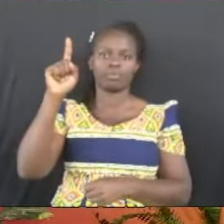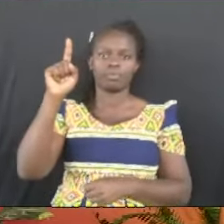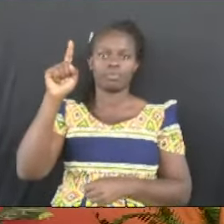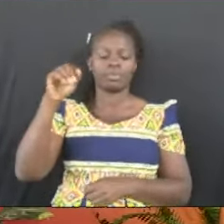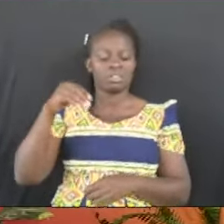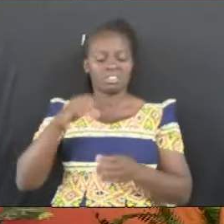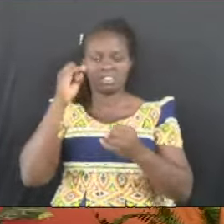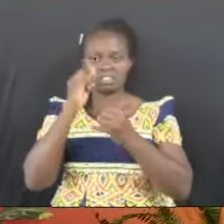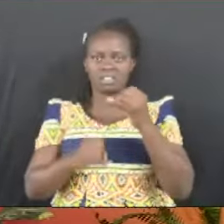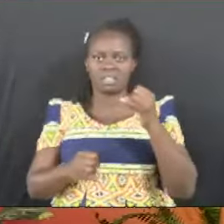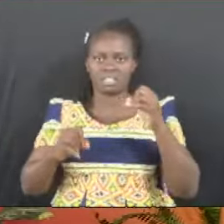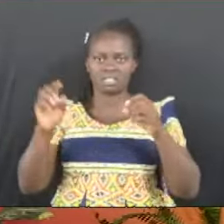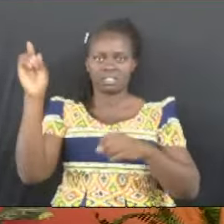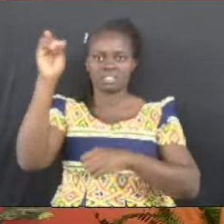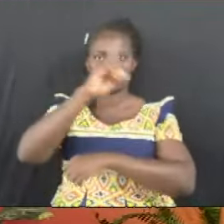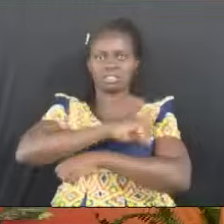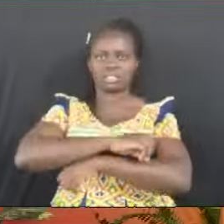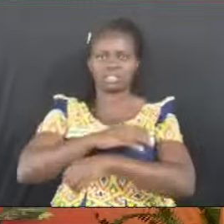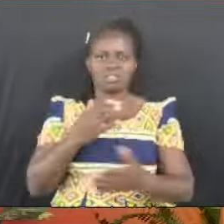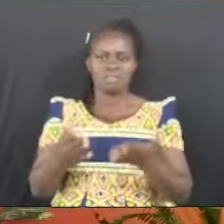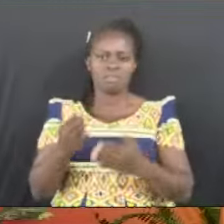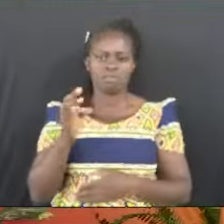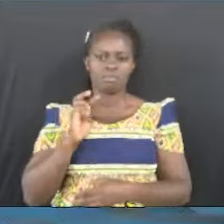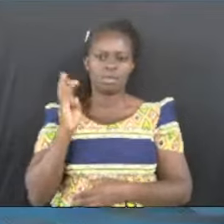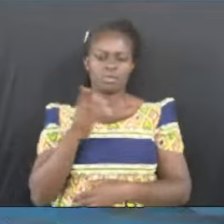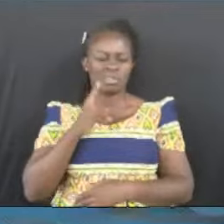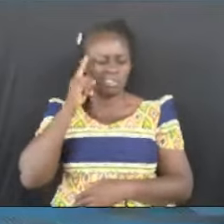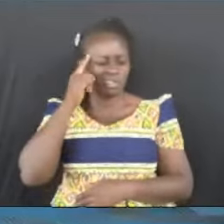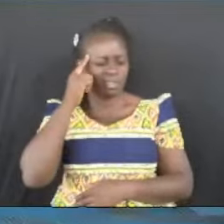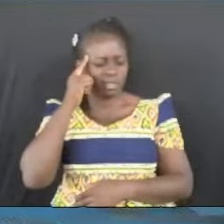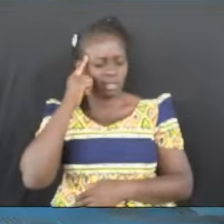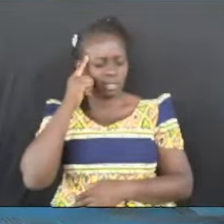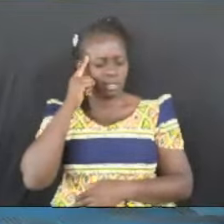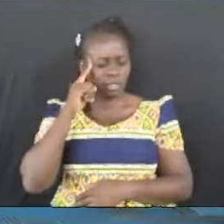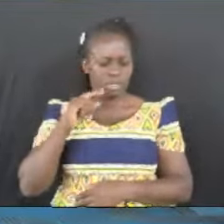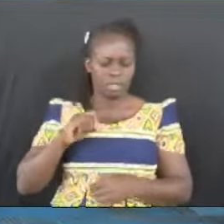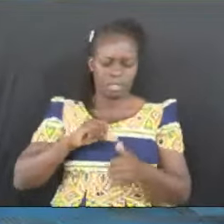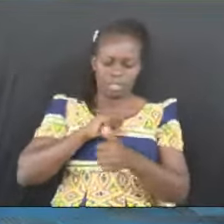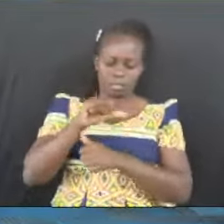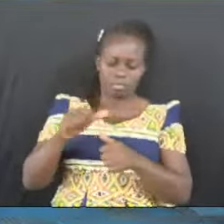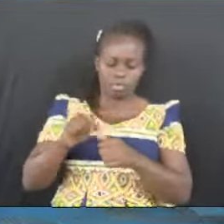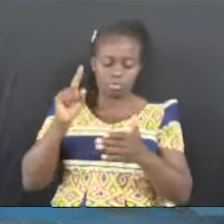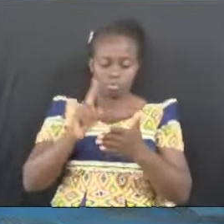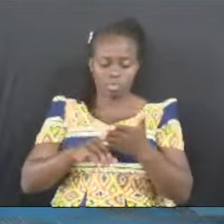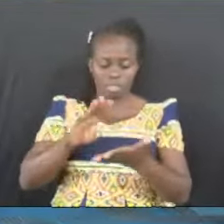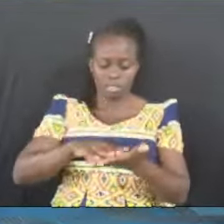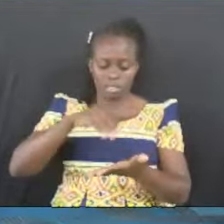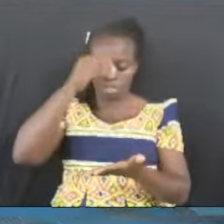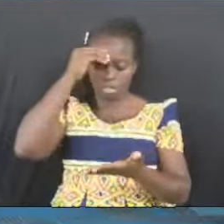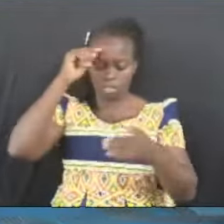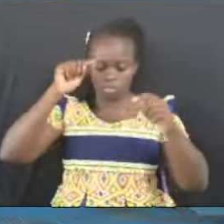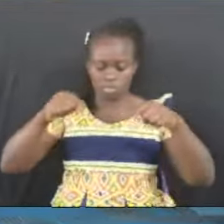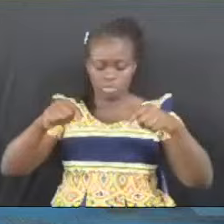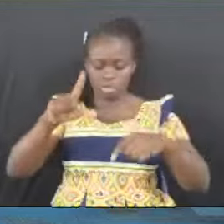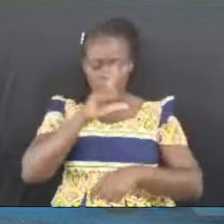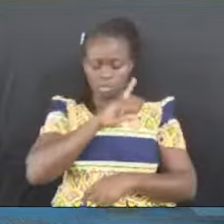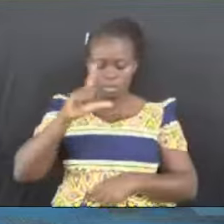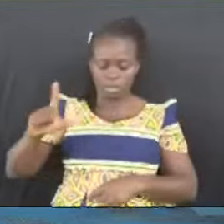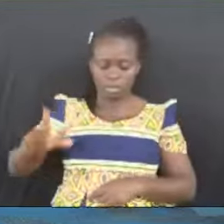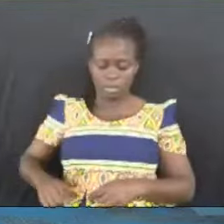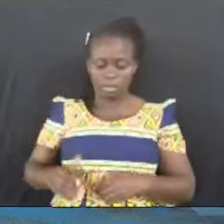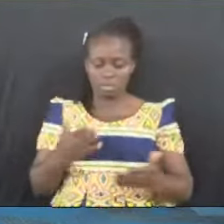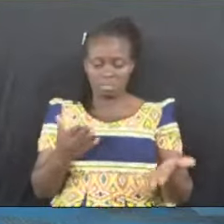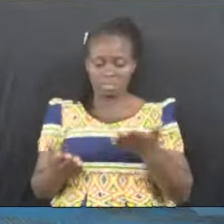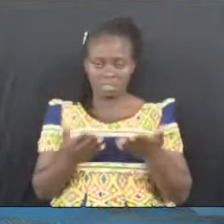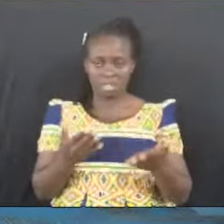last days. May we meditate upon what we have been reminded on. And Lord, may there be a